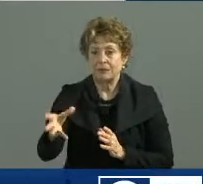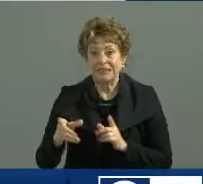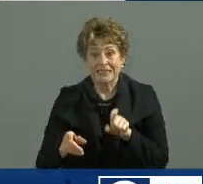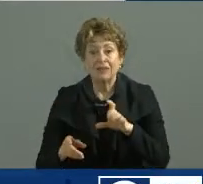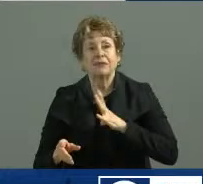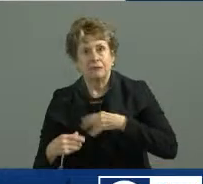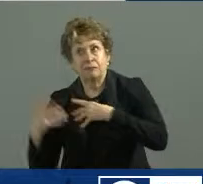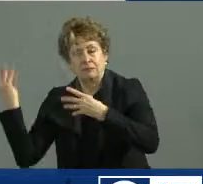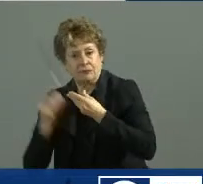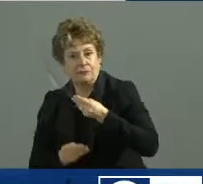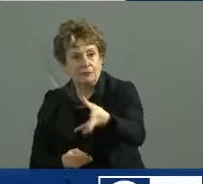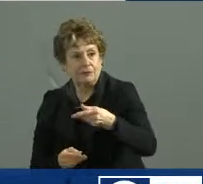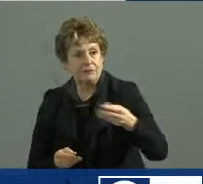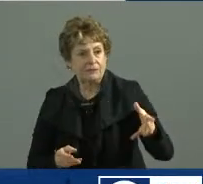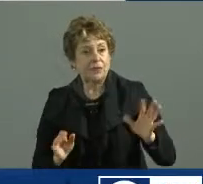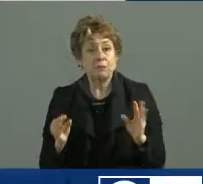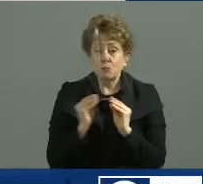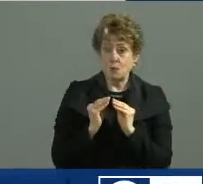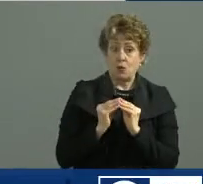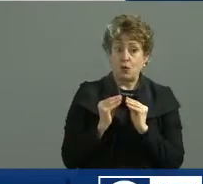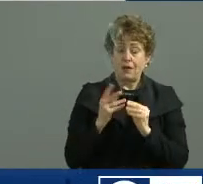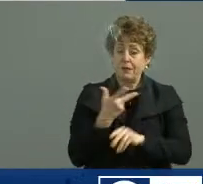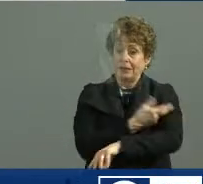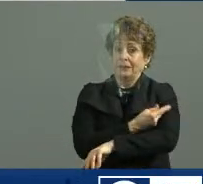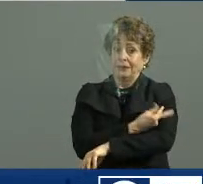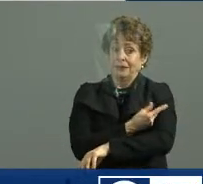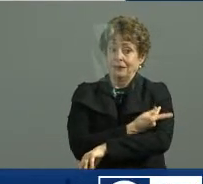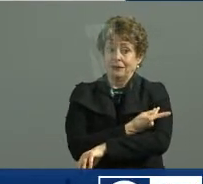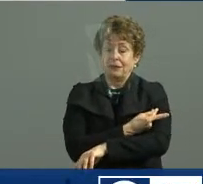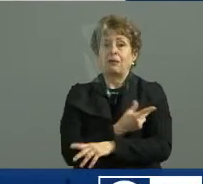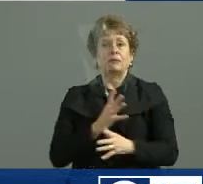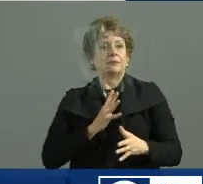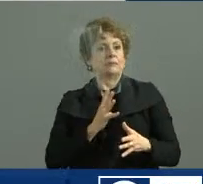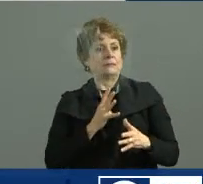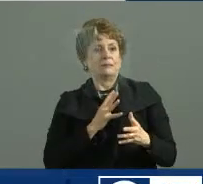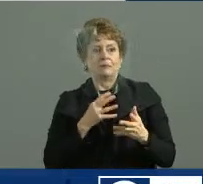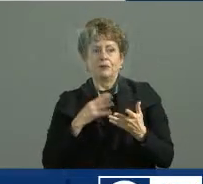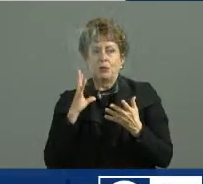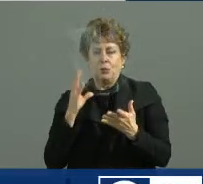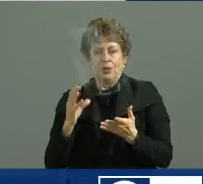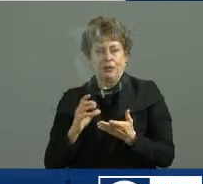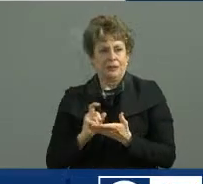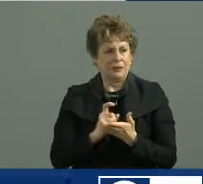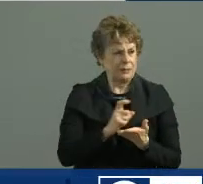becomes more widely available, we will no longer need to allocate vaccine.